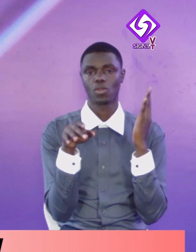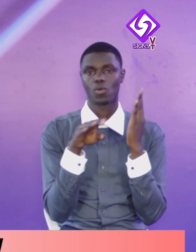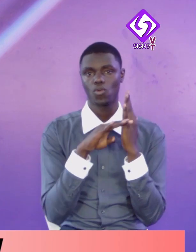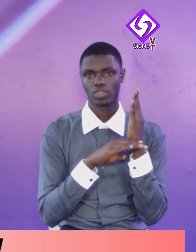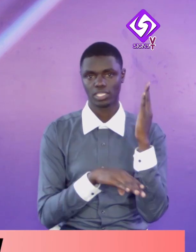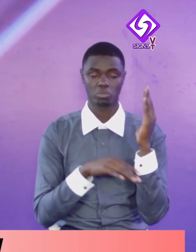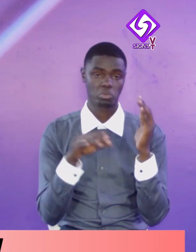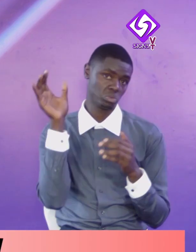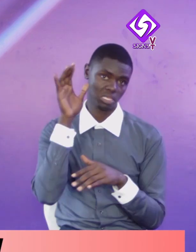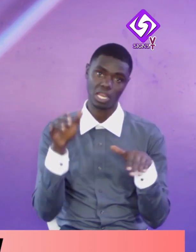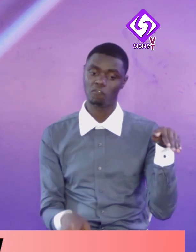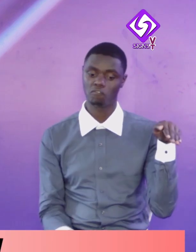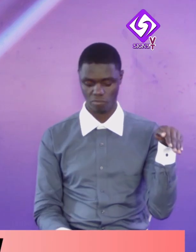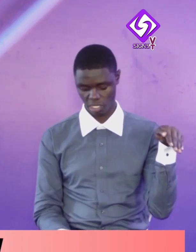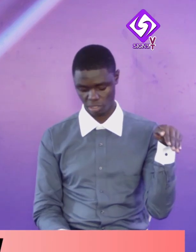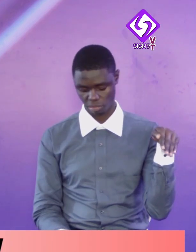Felix